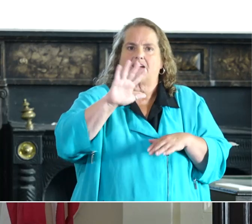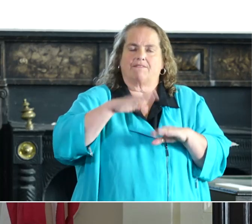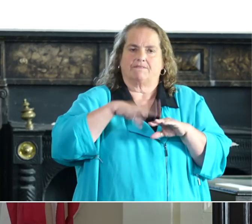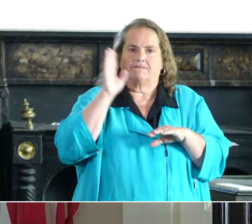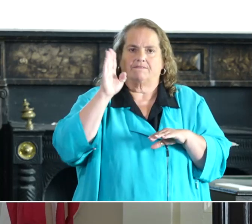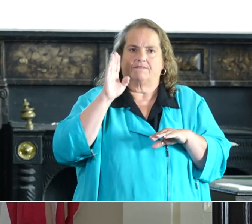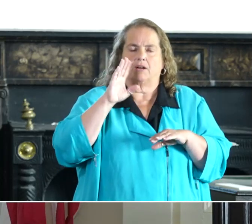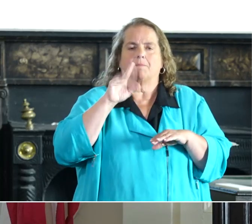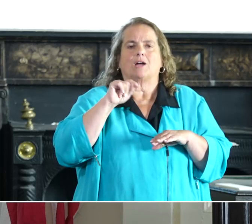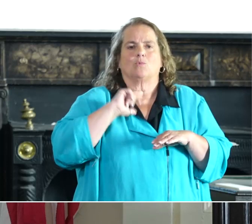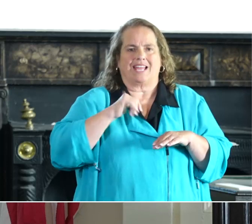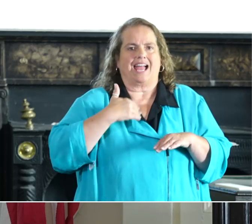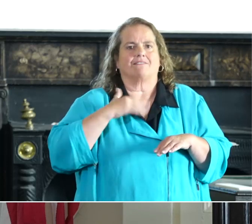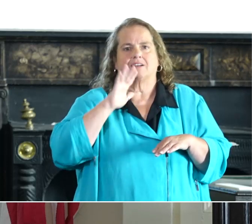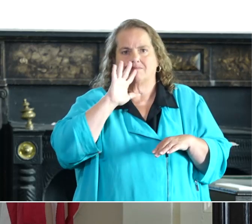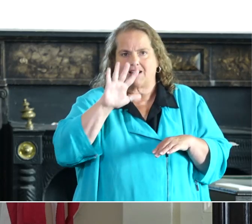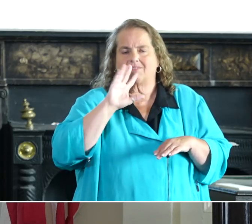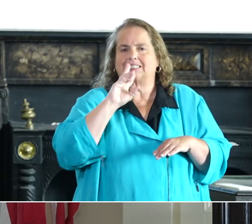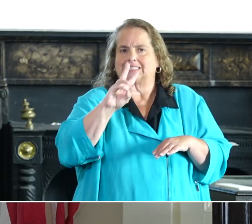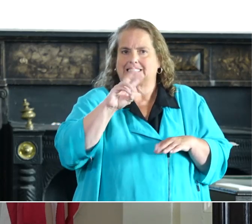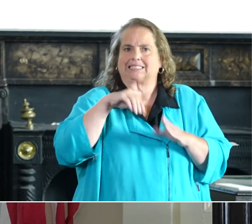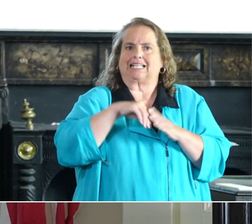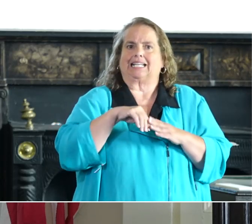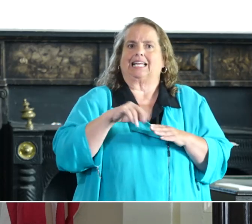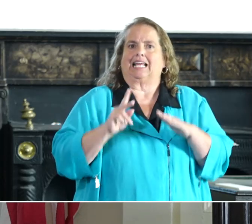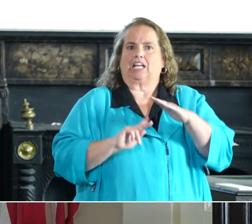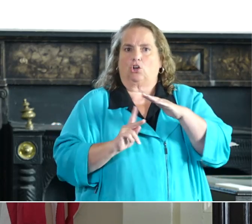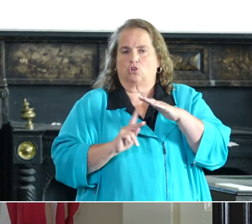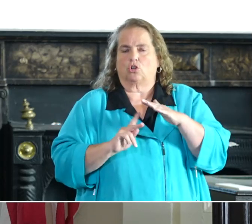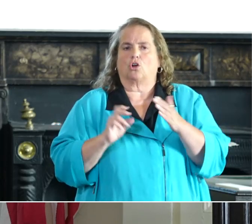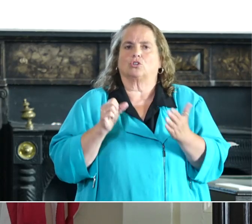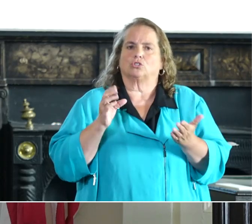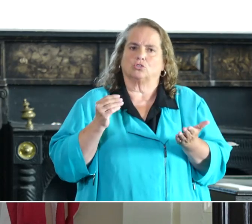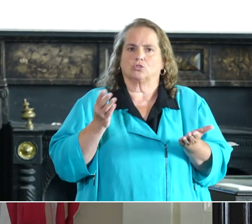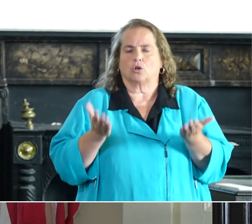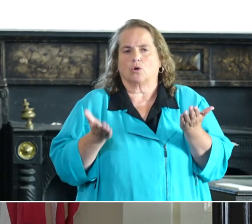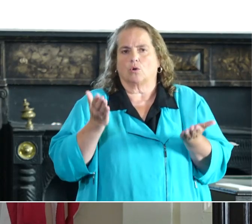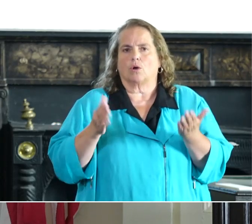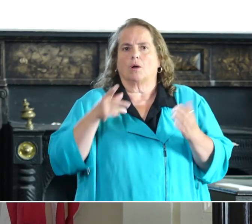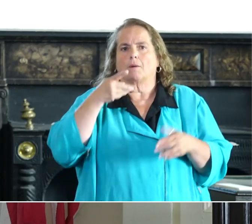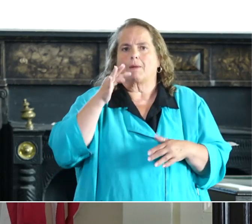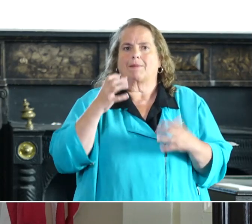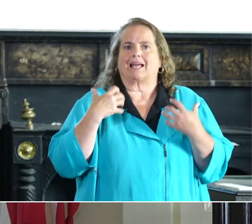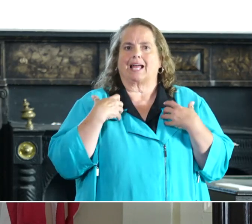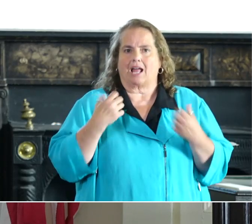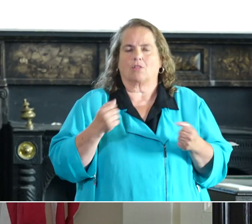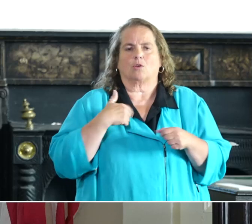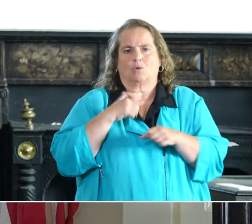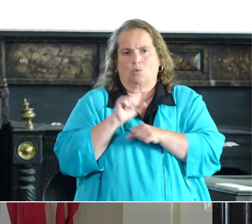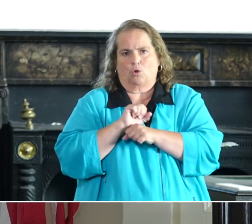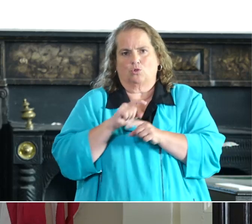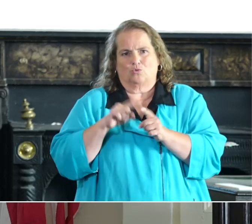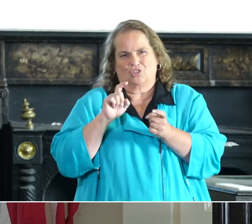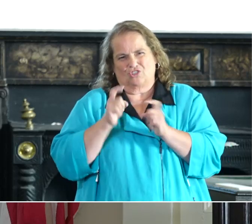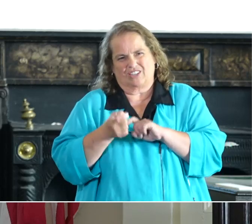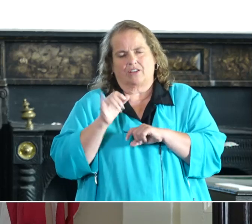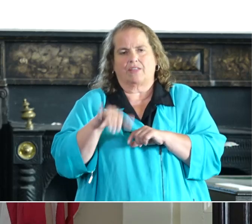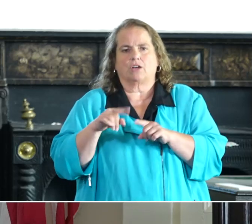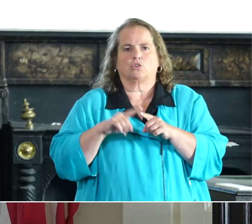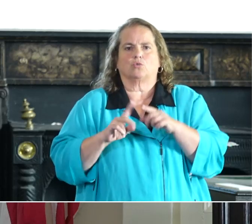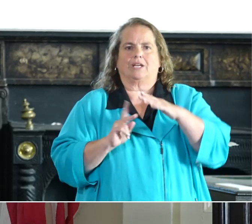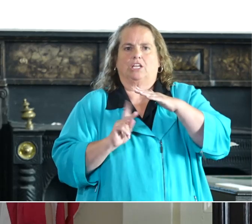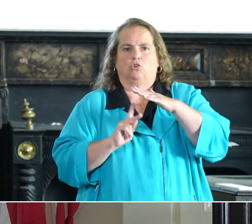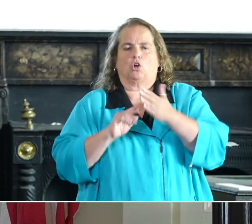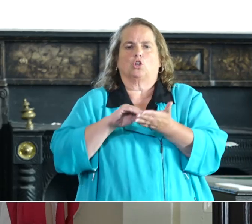have 5-year-olds and 6-year-olds in kindergarten. And so public health, and we have worked to change that to